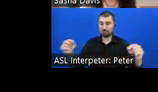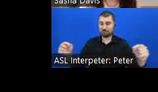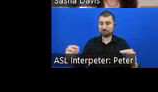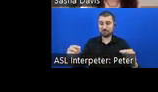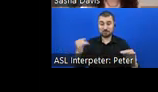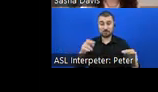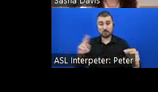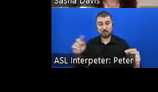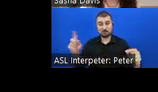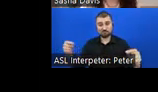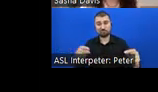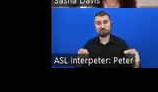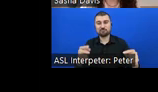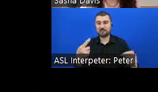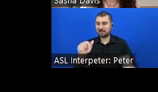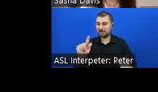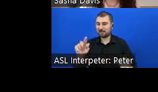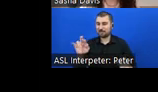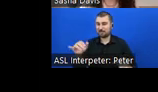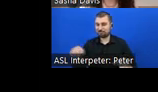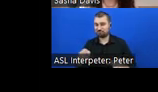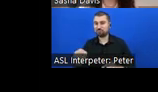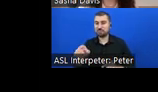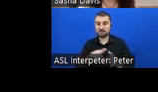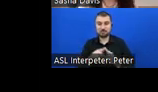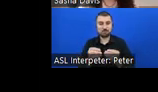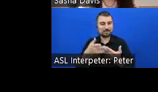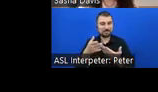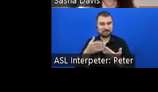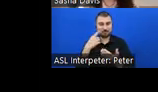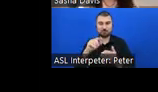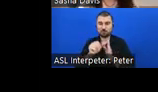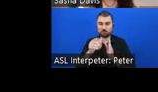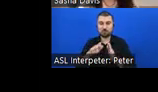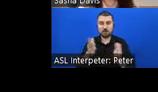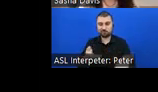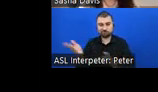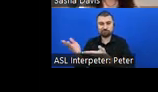go directly into a gallery, and this would be easier for moving sculpture in and out.